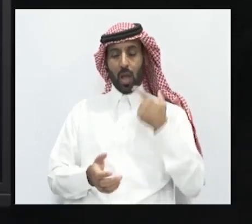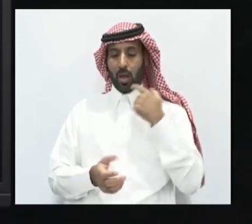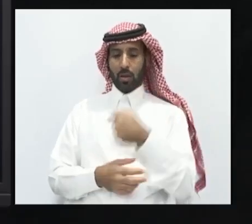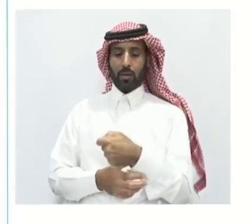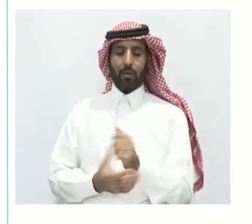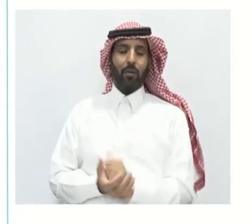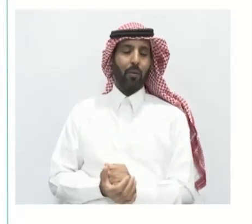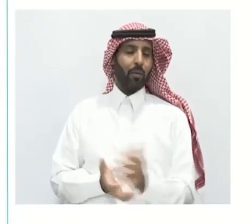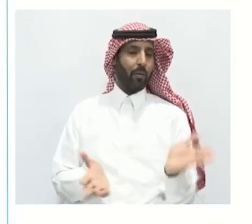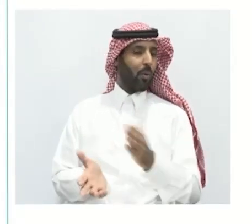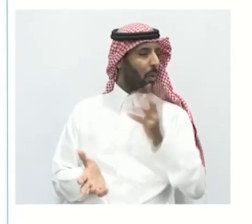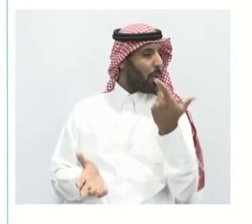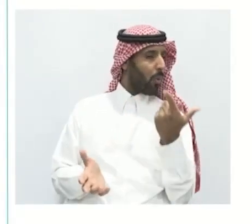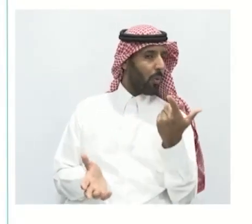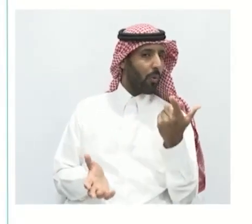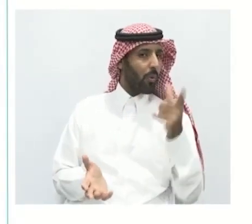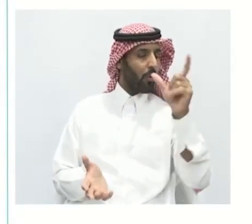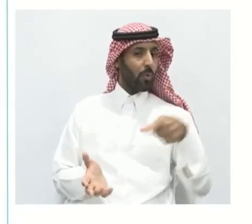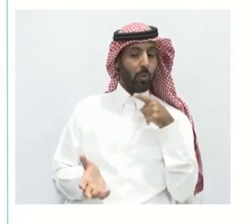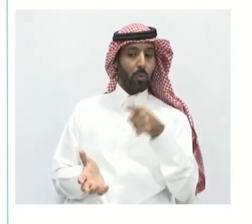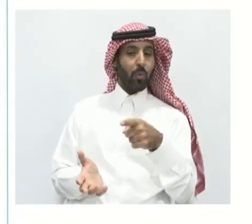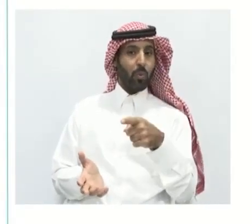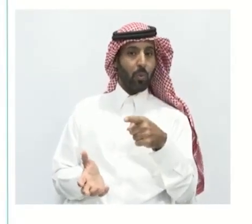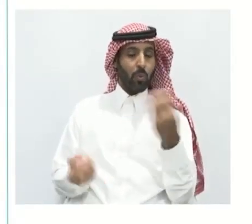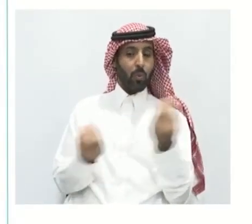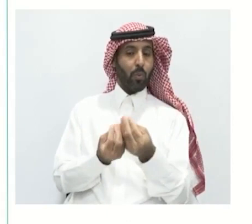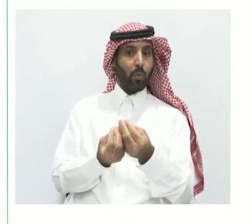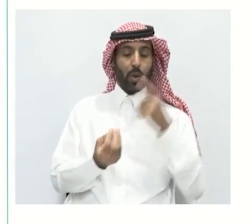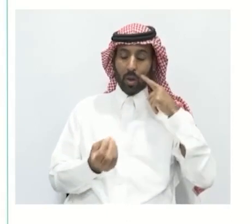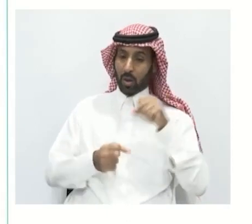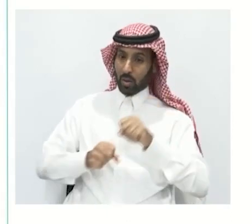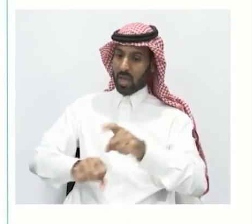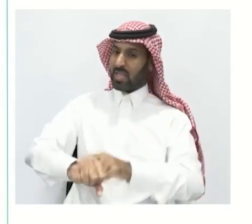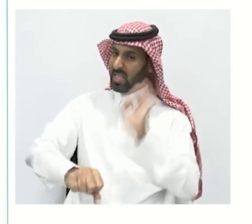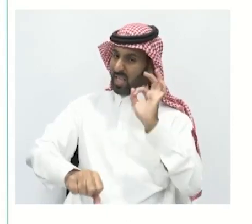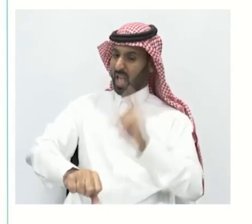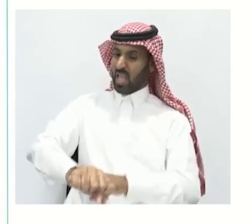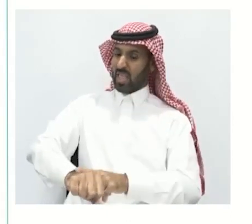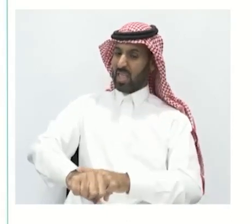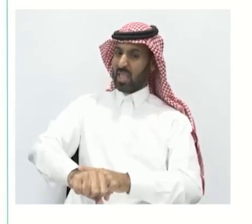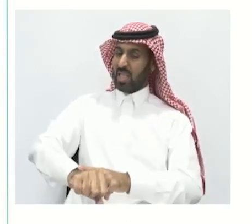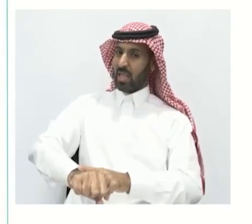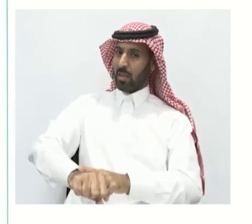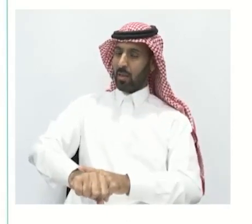buying milk. Who you with at that time? And the verb shop.